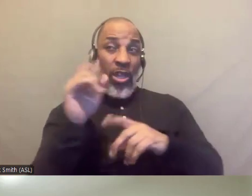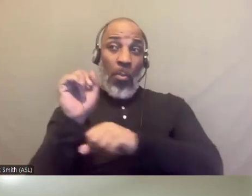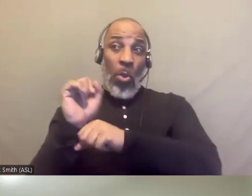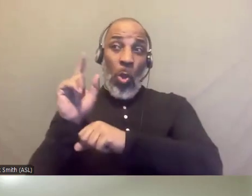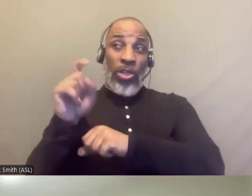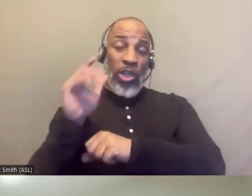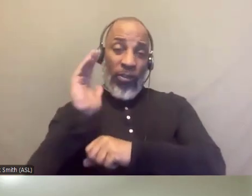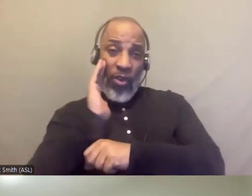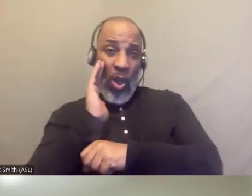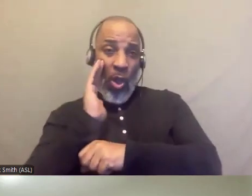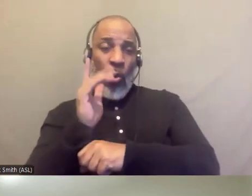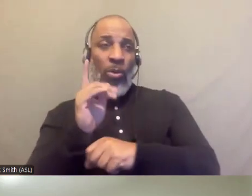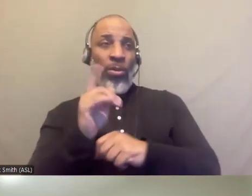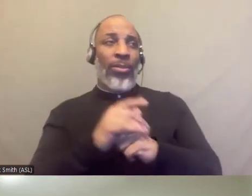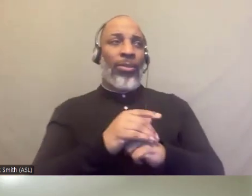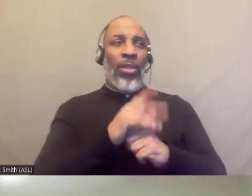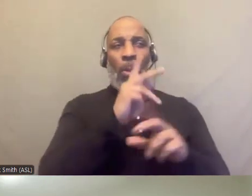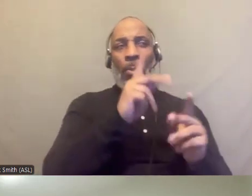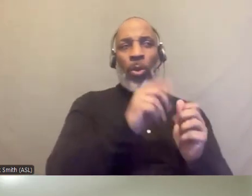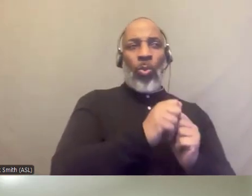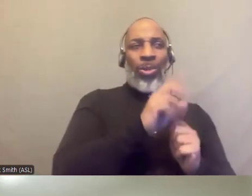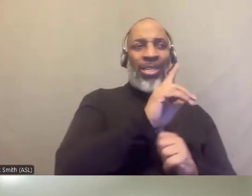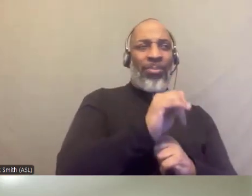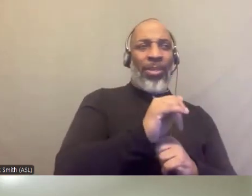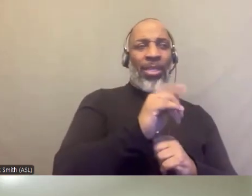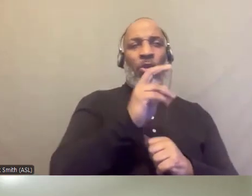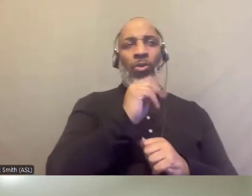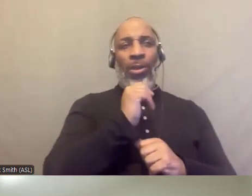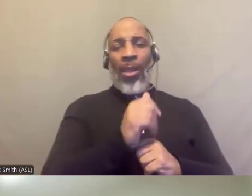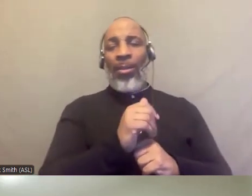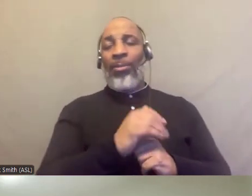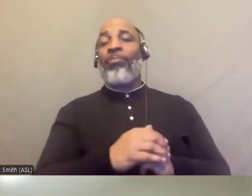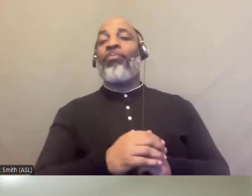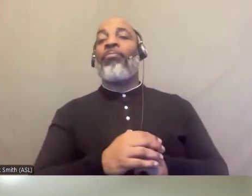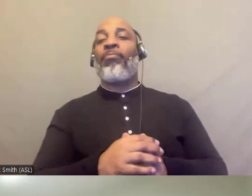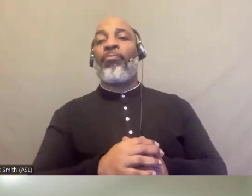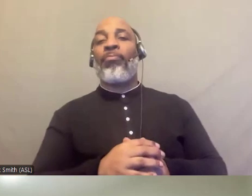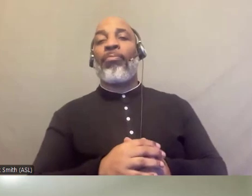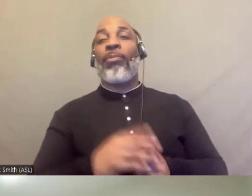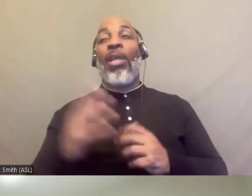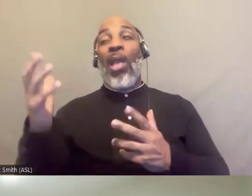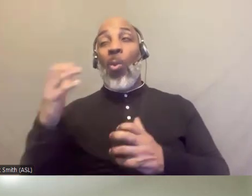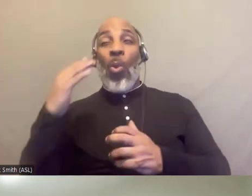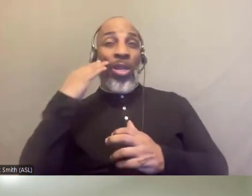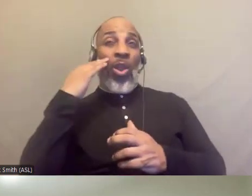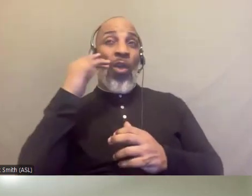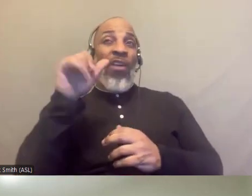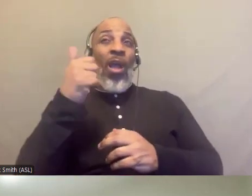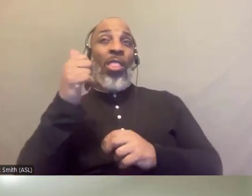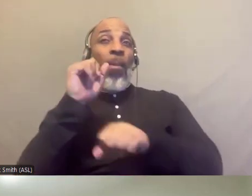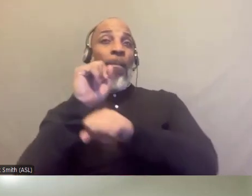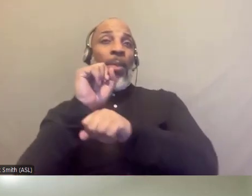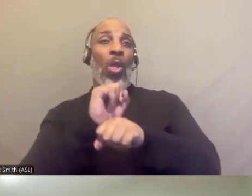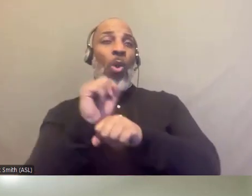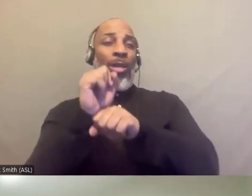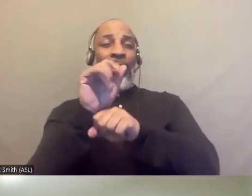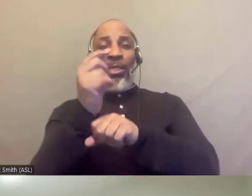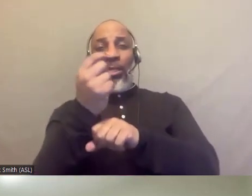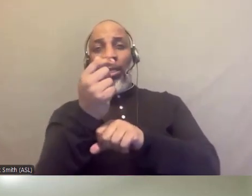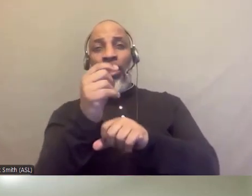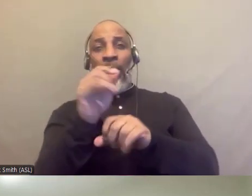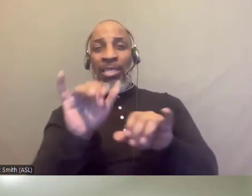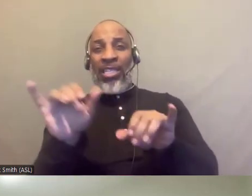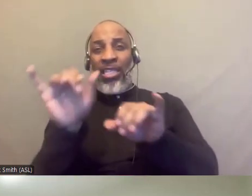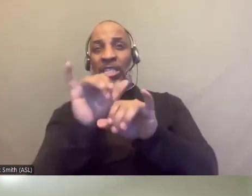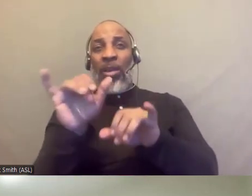known that Natalie was a person with a disability in this instance. Yeah. Yeah. I'd want to know if other employees in similar positions as Natalie have